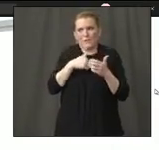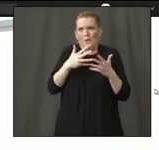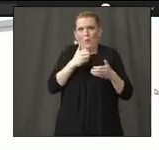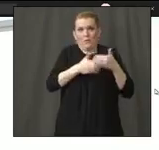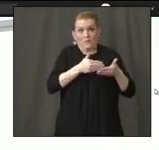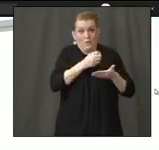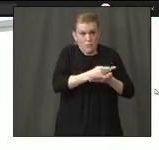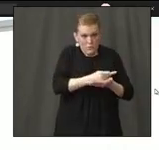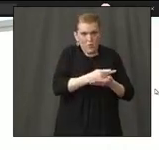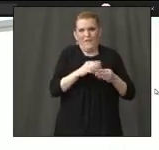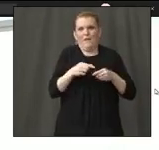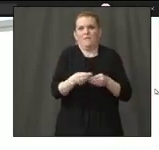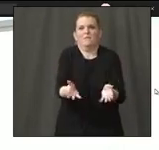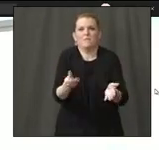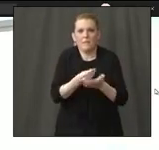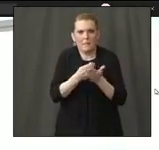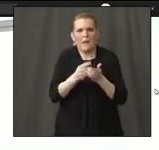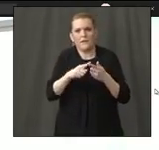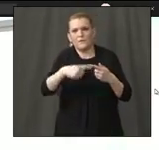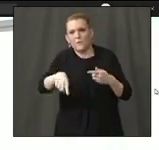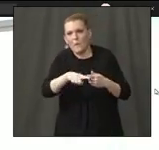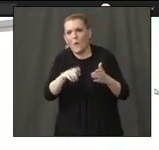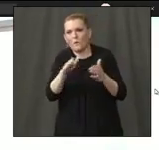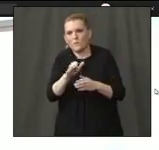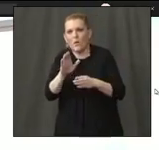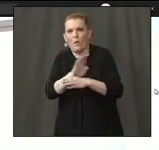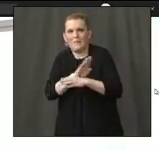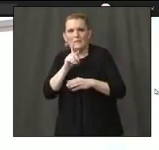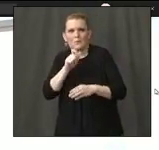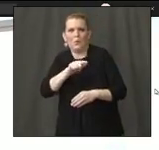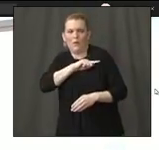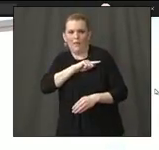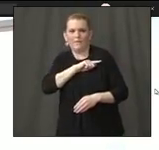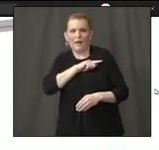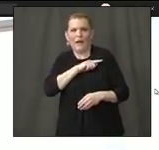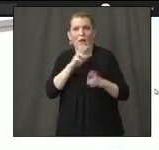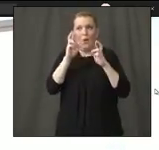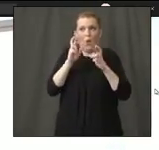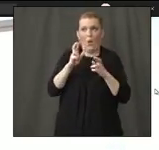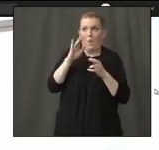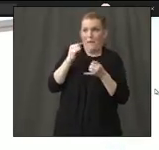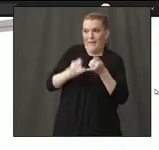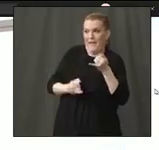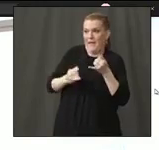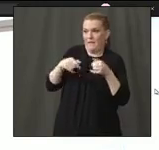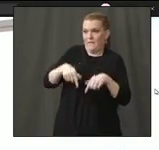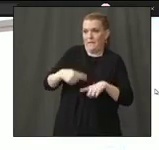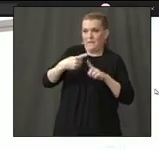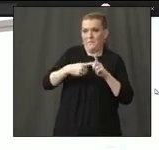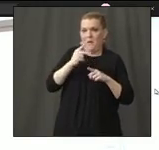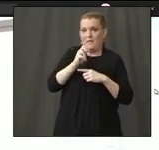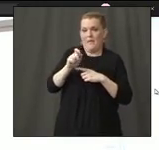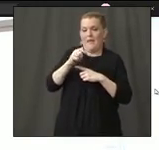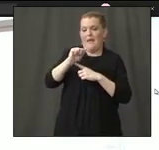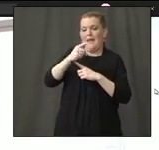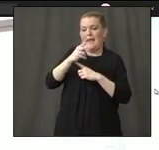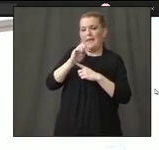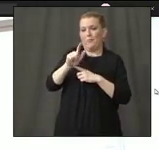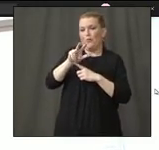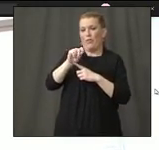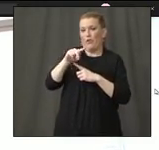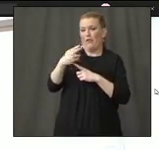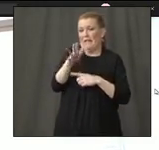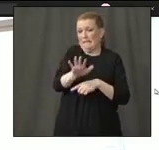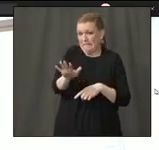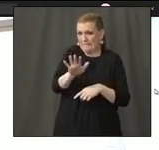businesses that are eligible, and we approve by the end of the month, April 30th, plus or minus. Okay.